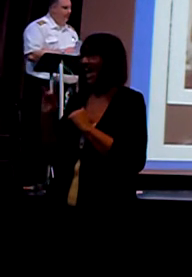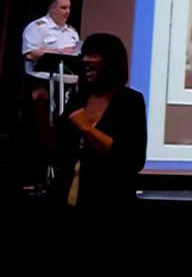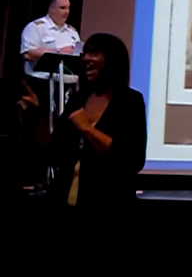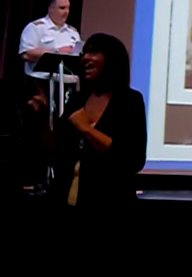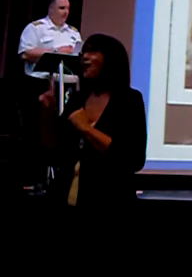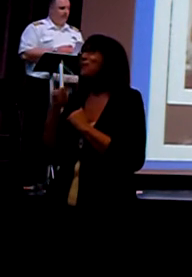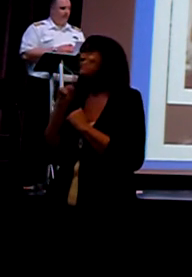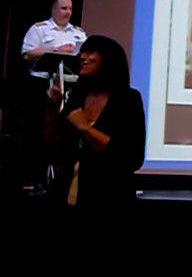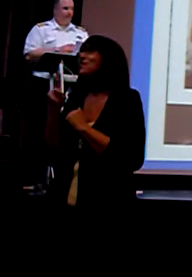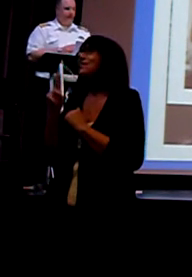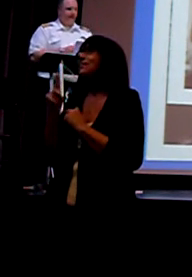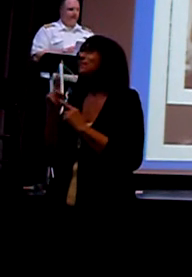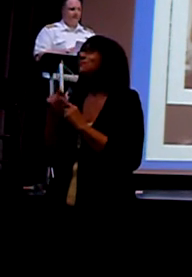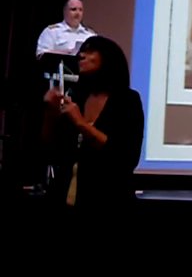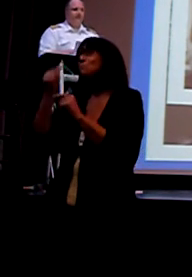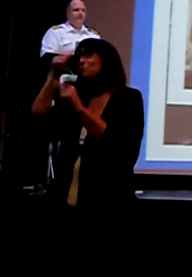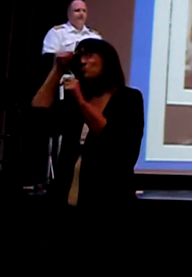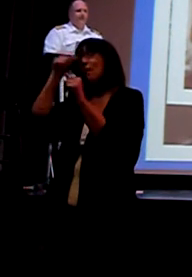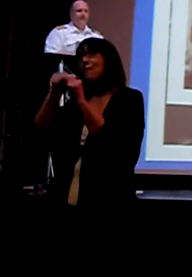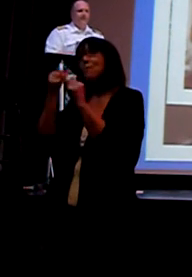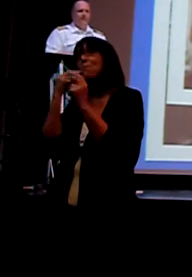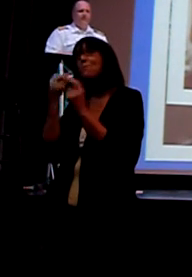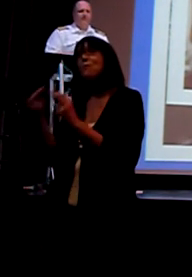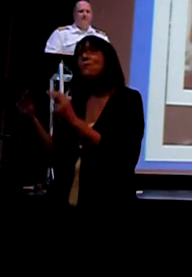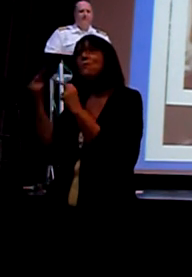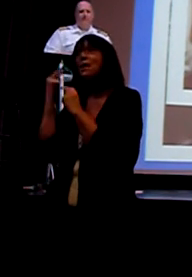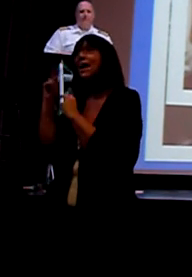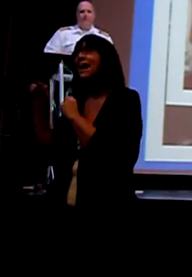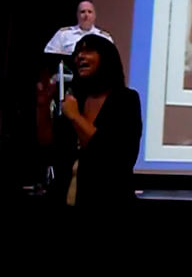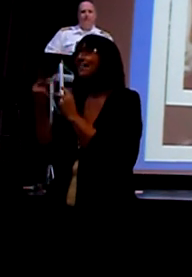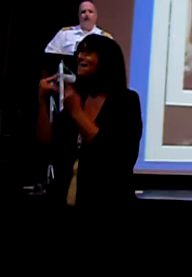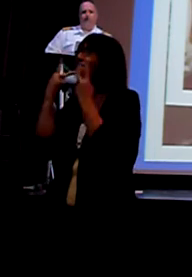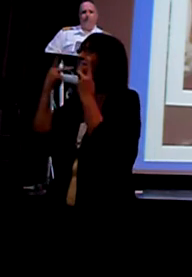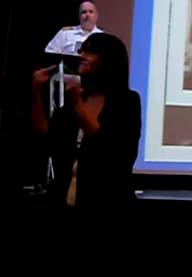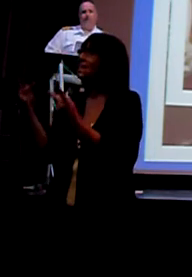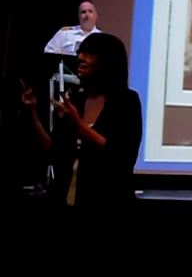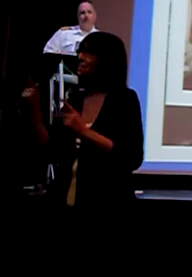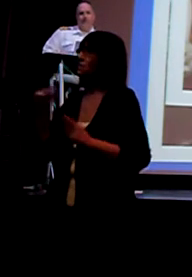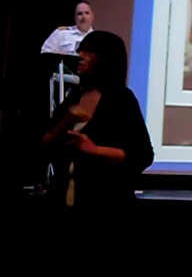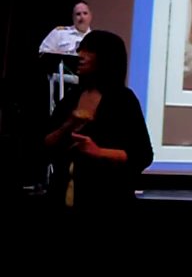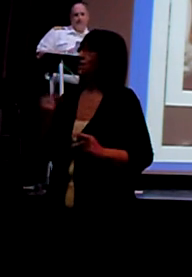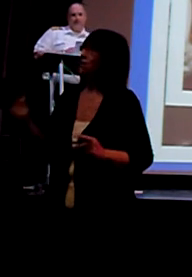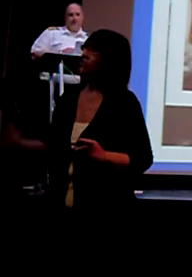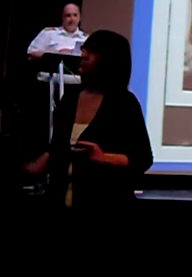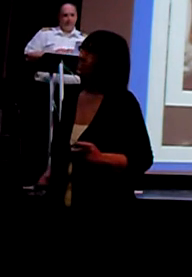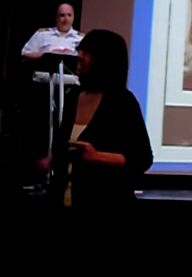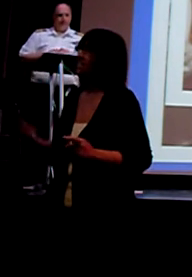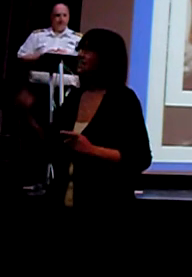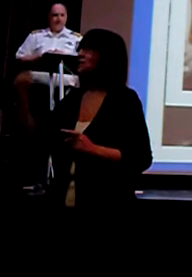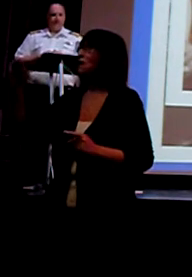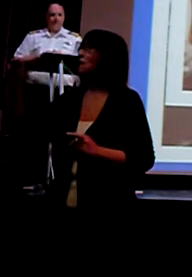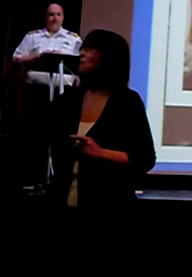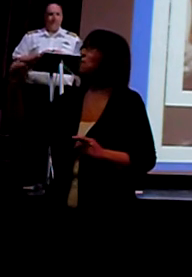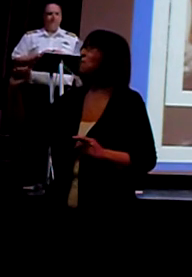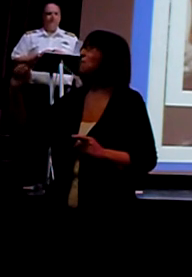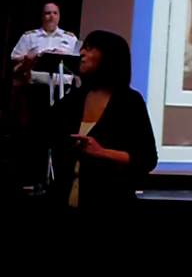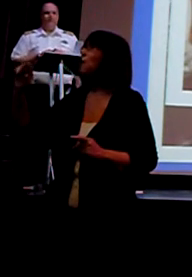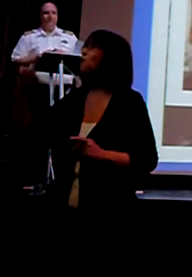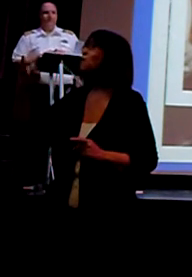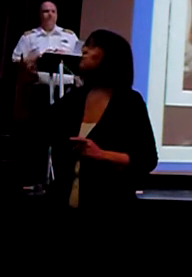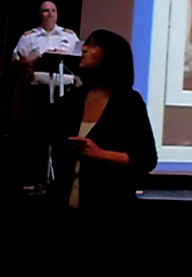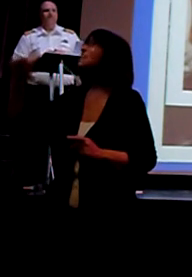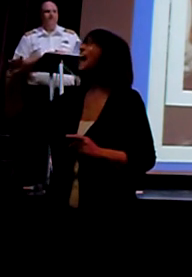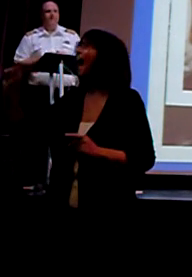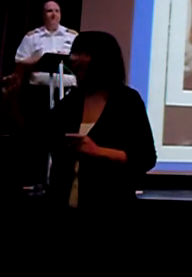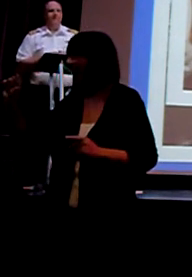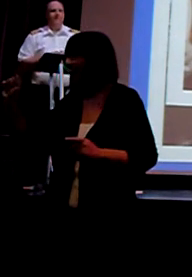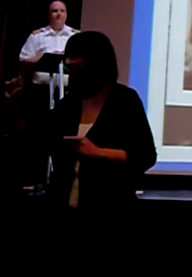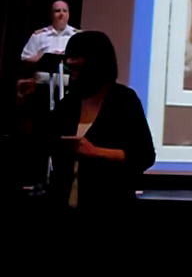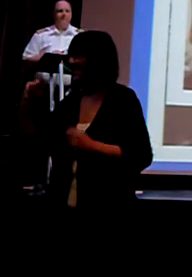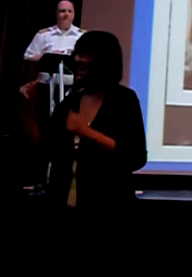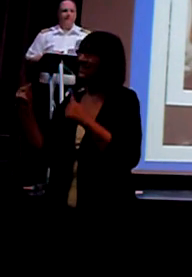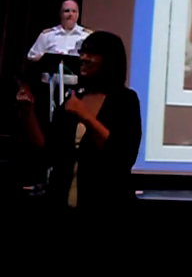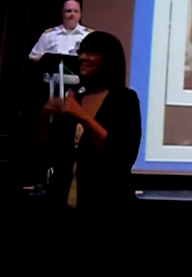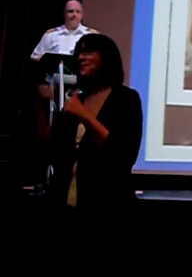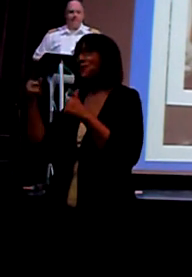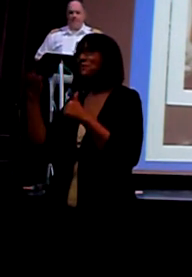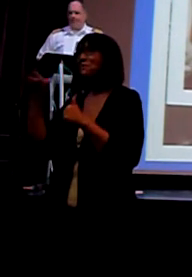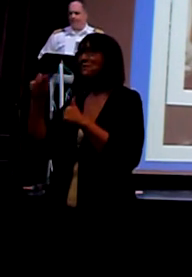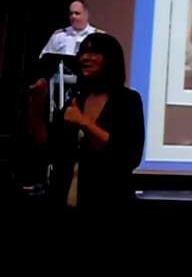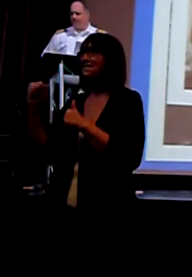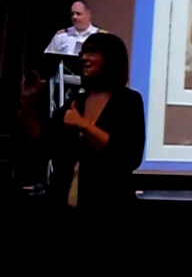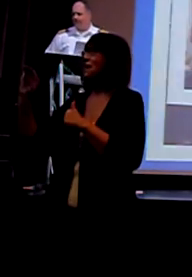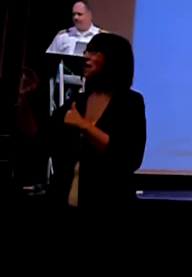to commemorate the visit of Queen Margherita. So that was the first pizza, Margherita.